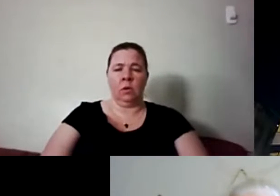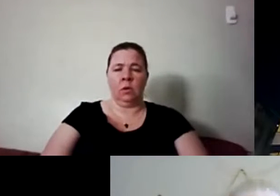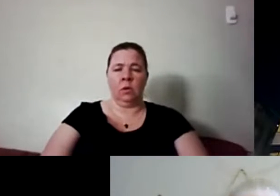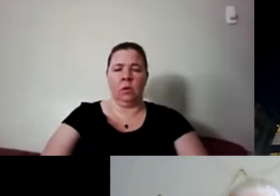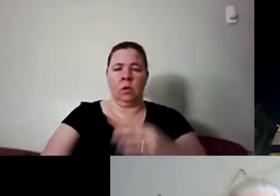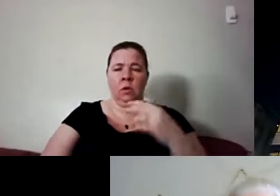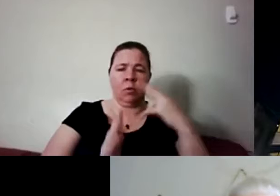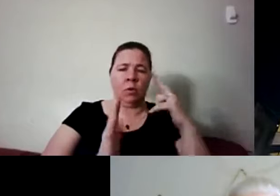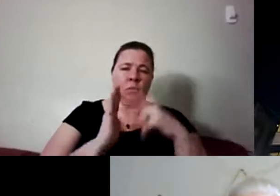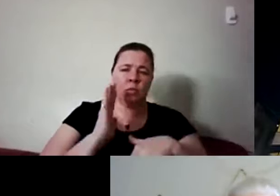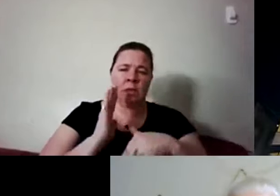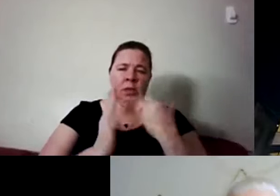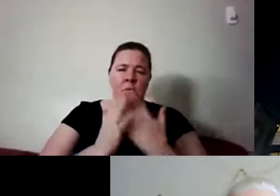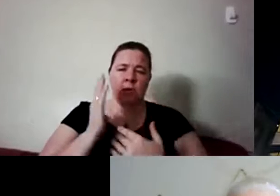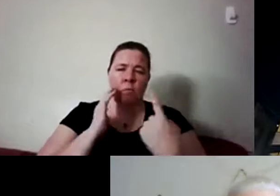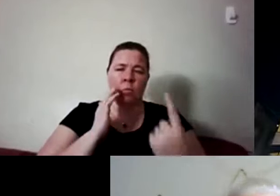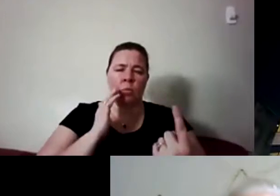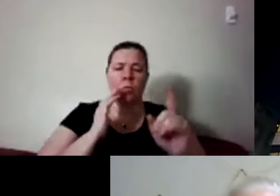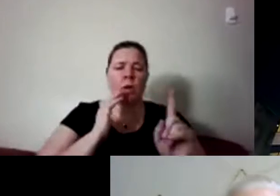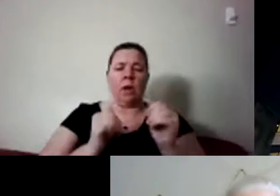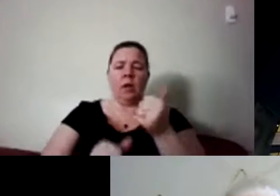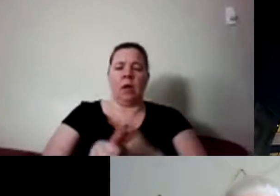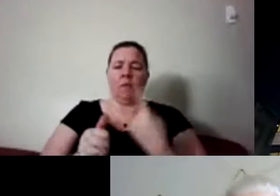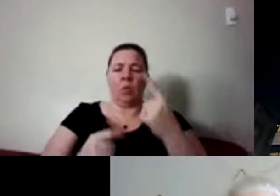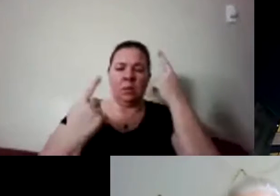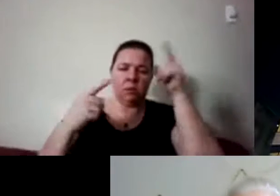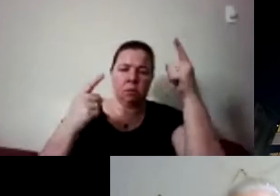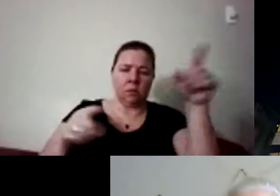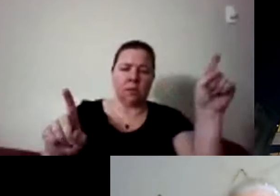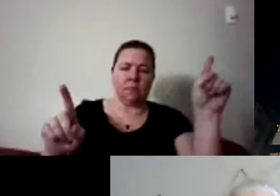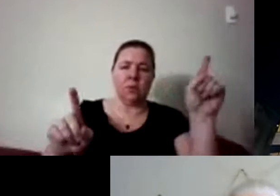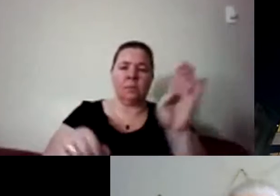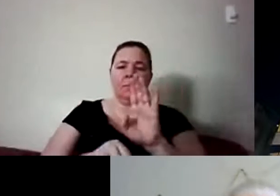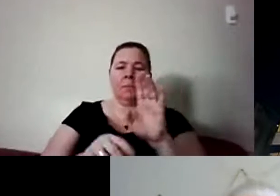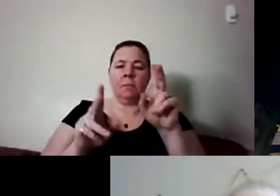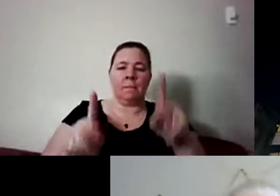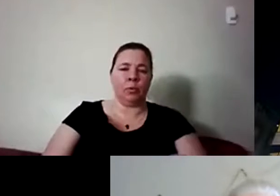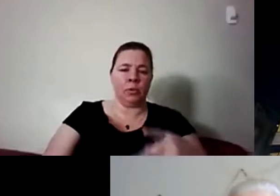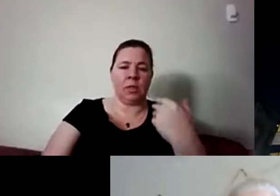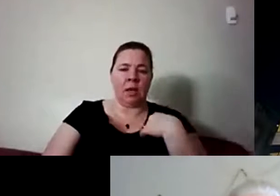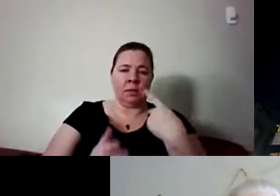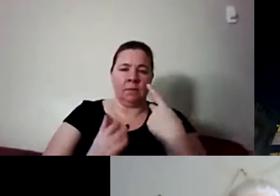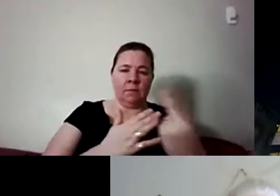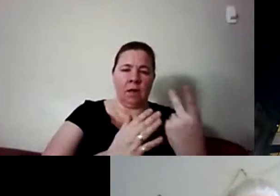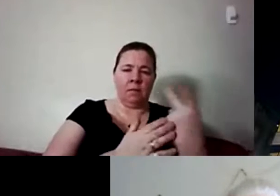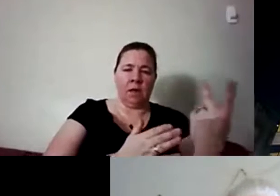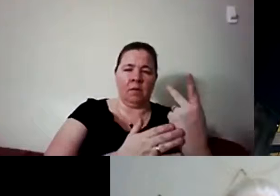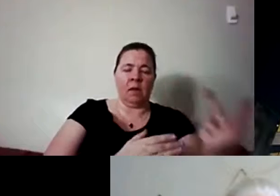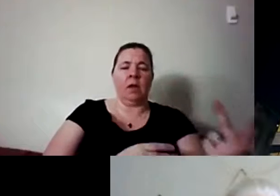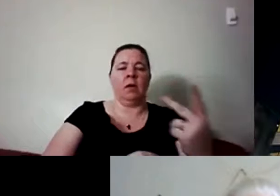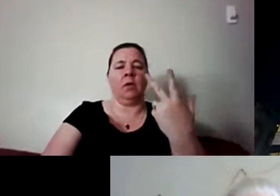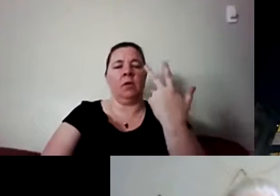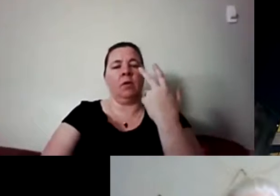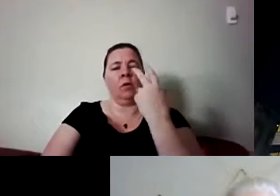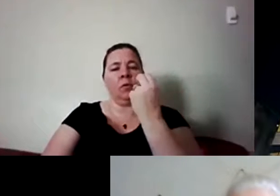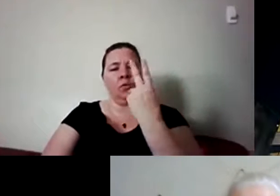every successful business person or every successful person has failed at least 12 times in their